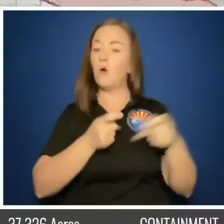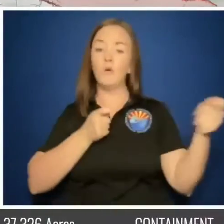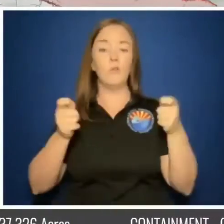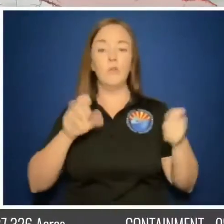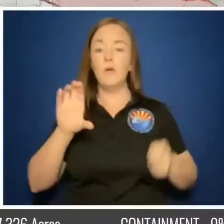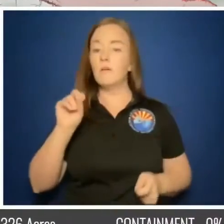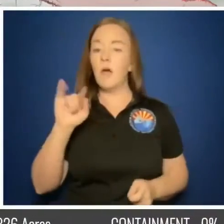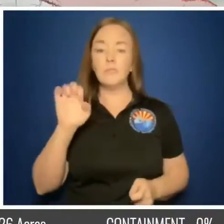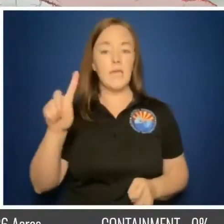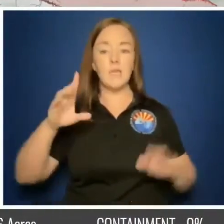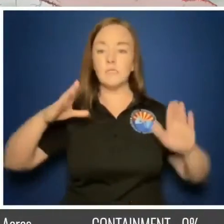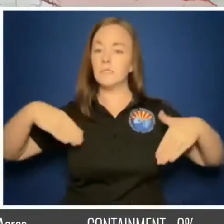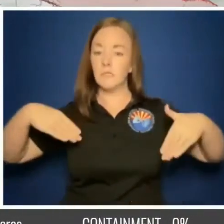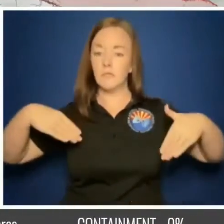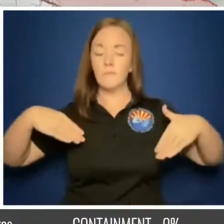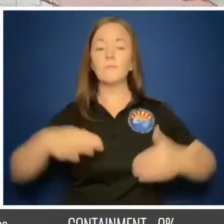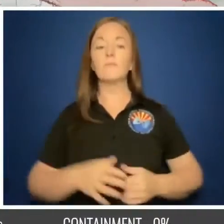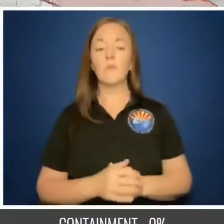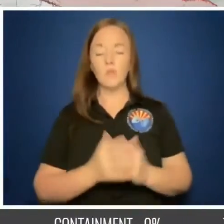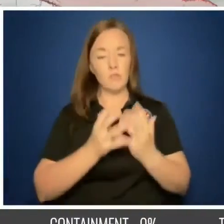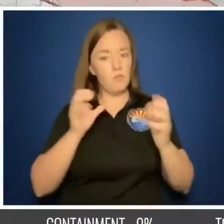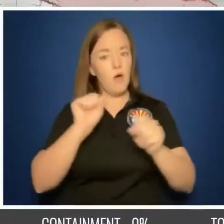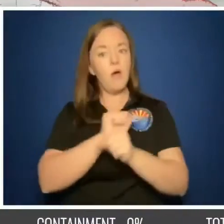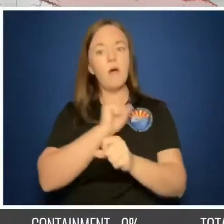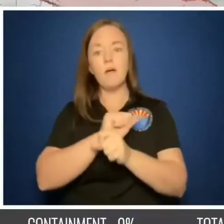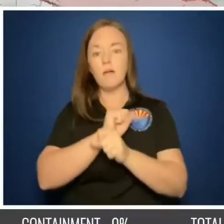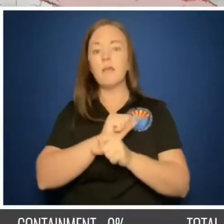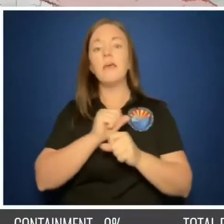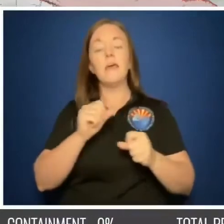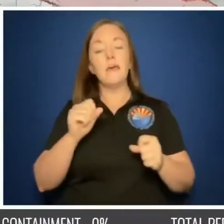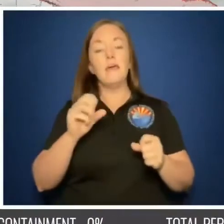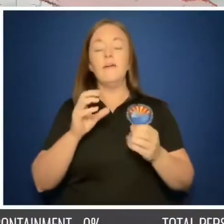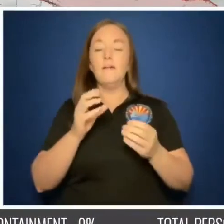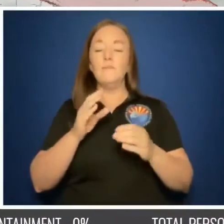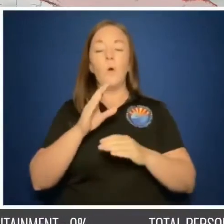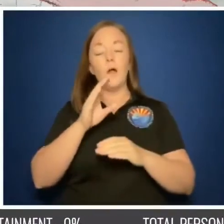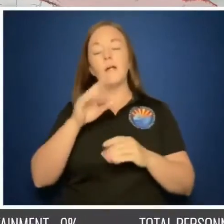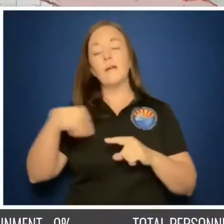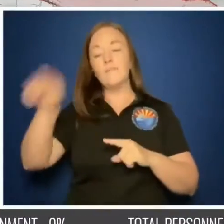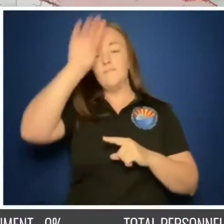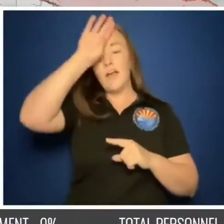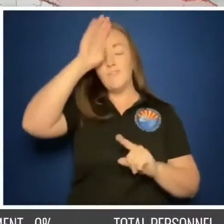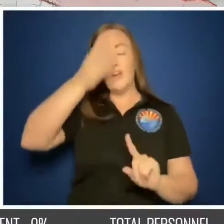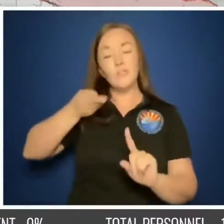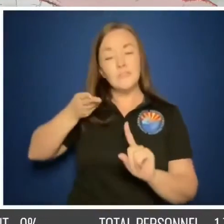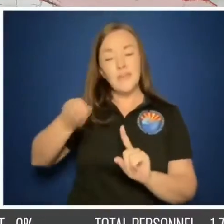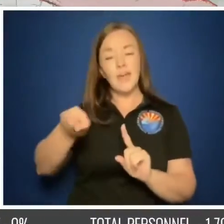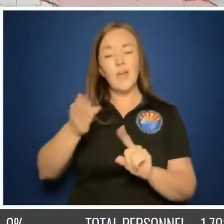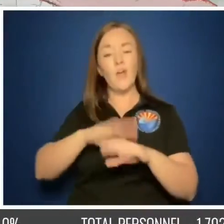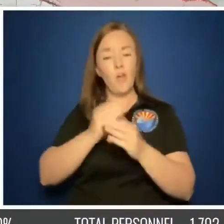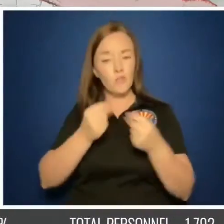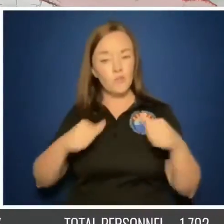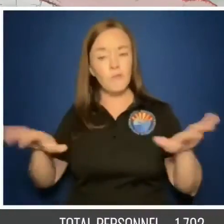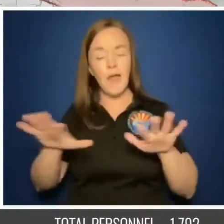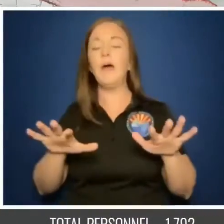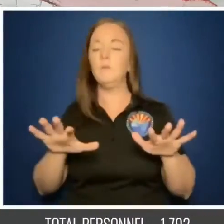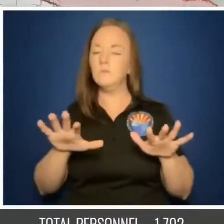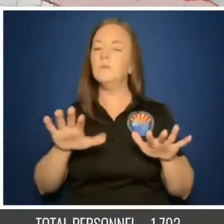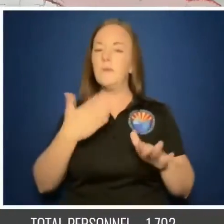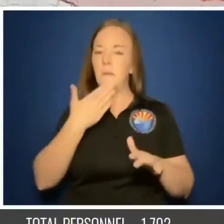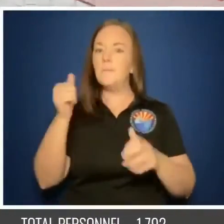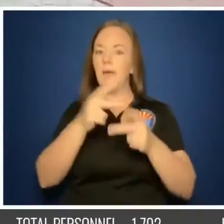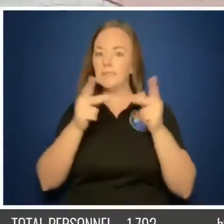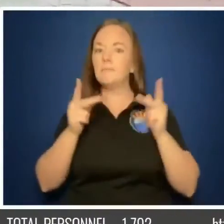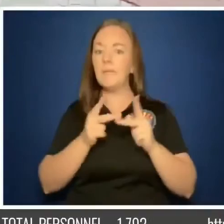here. Tactically, this is the most favorable ground for the folks down on the ground operationally, and they have a good plan coming out to the west here to